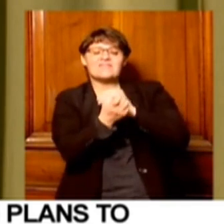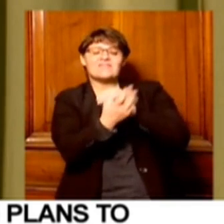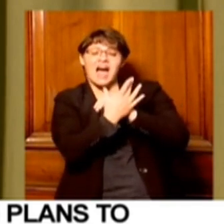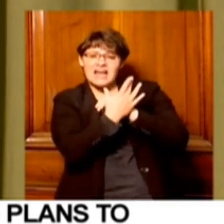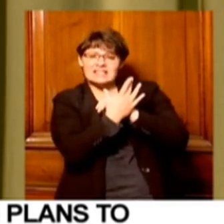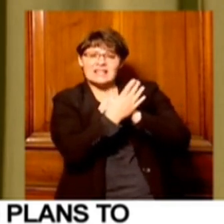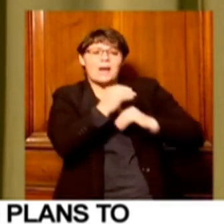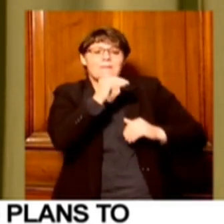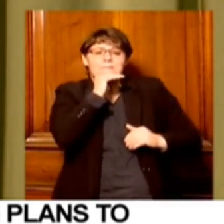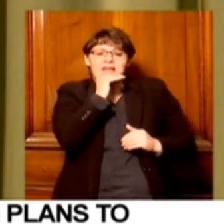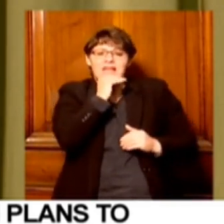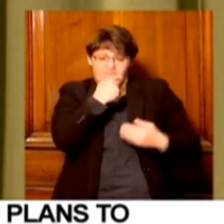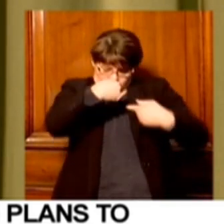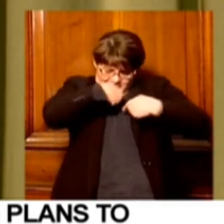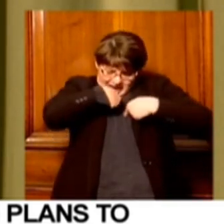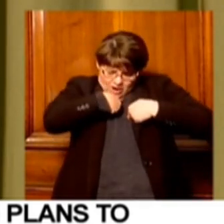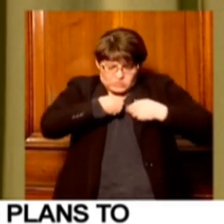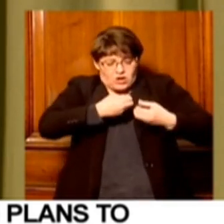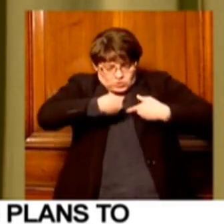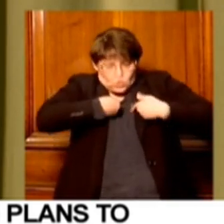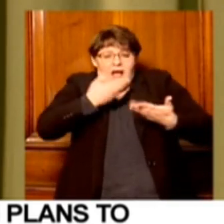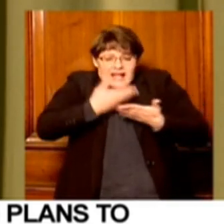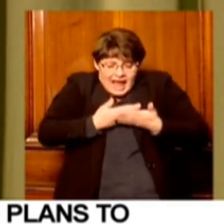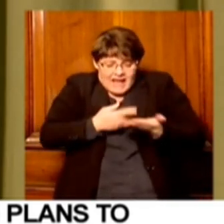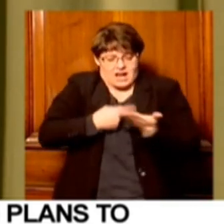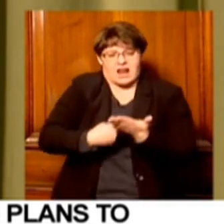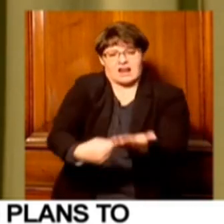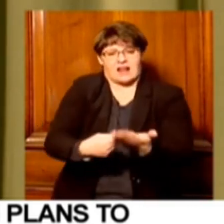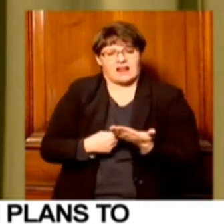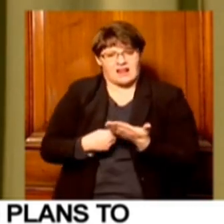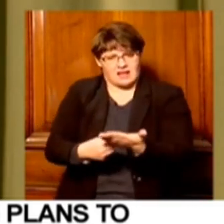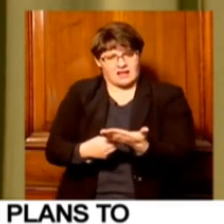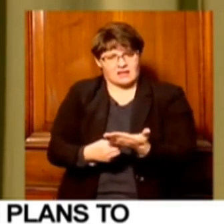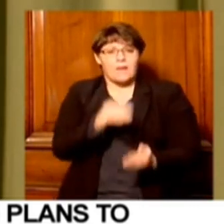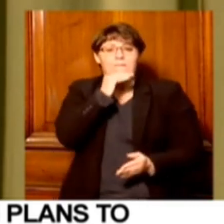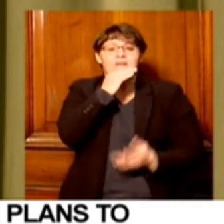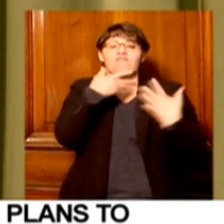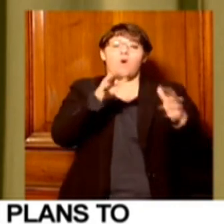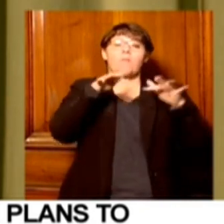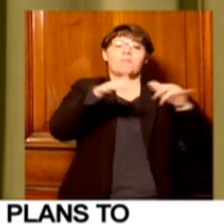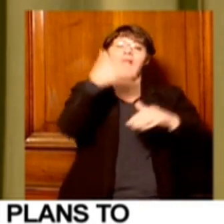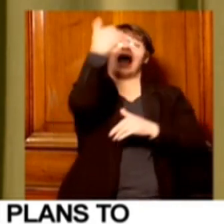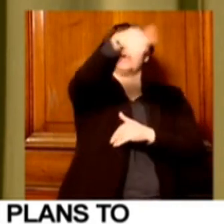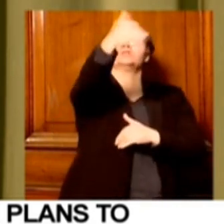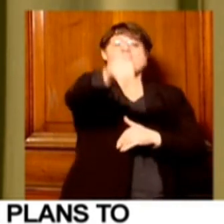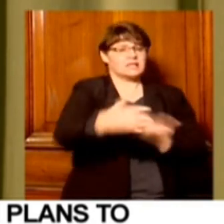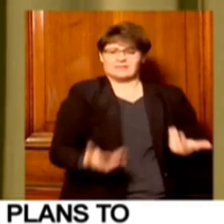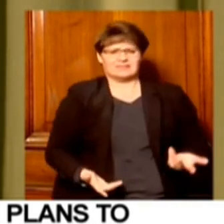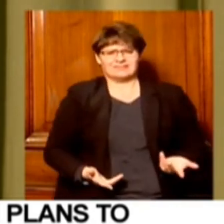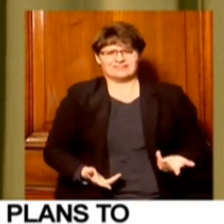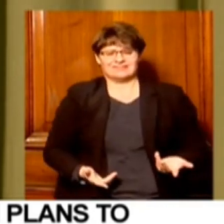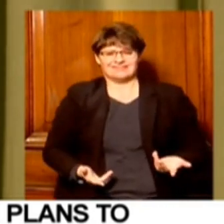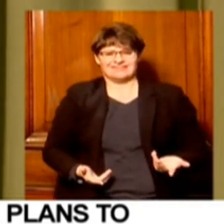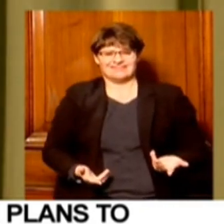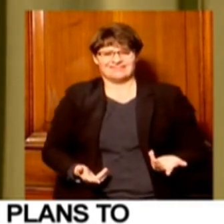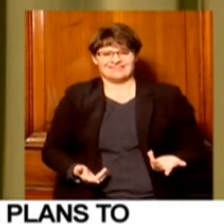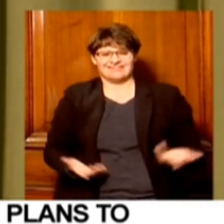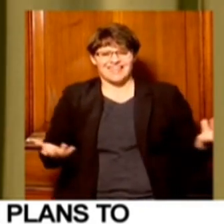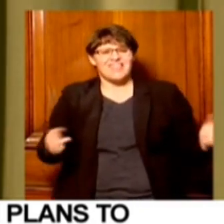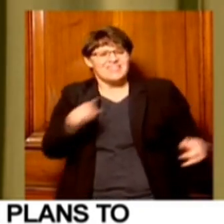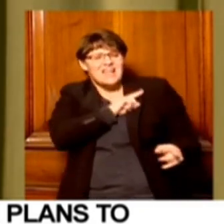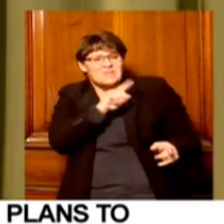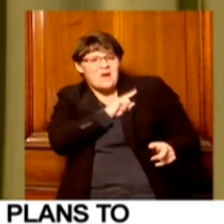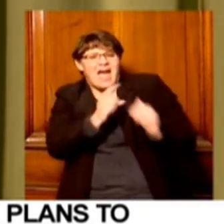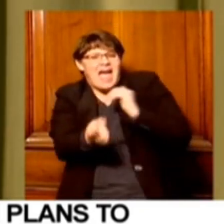are meant for government and therefore they are not meant for the public. Therefore, why would you make these